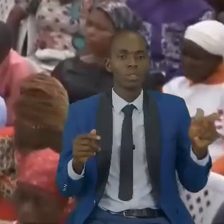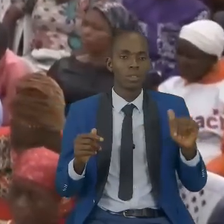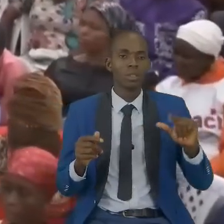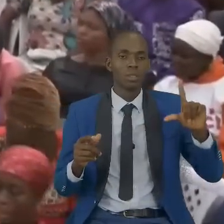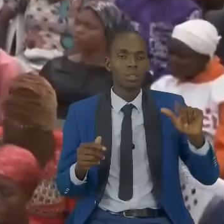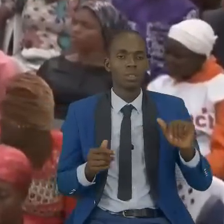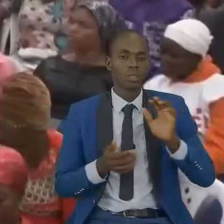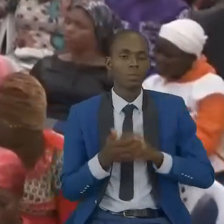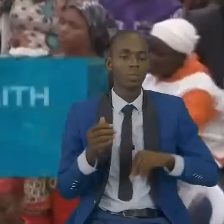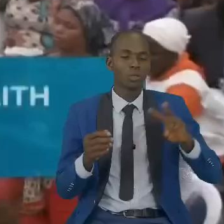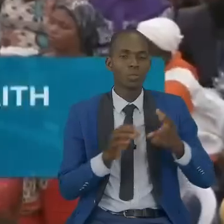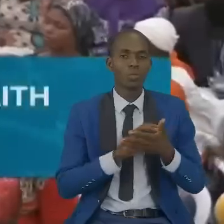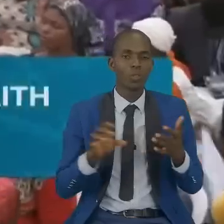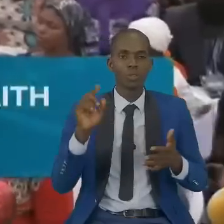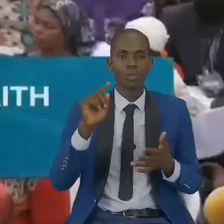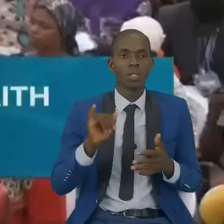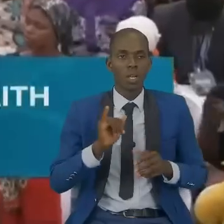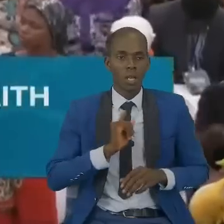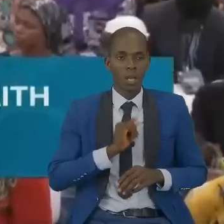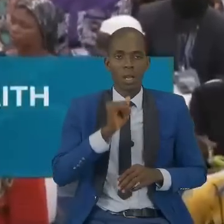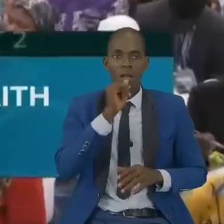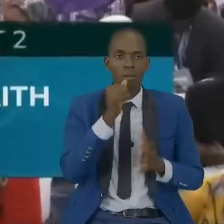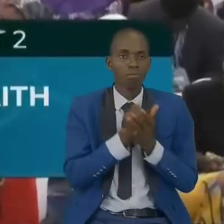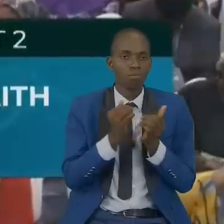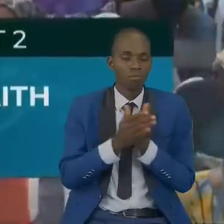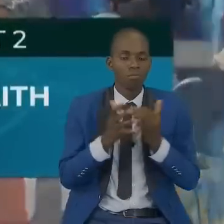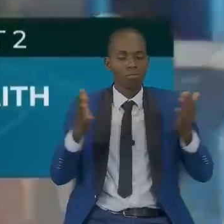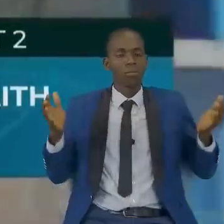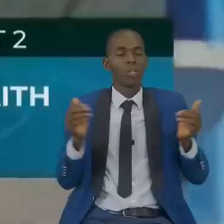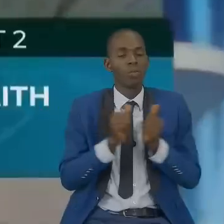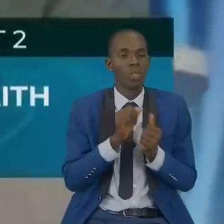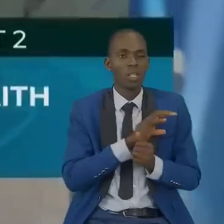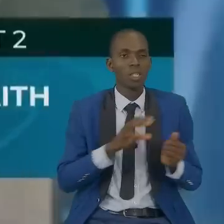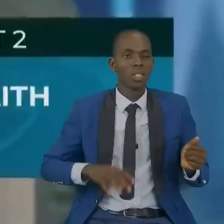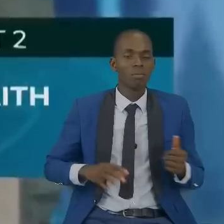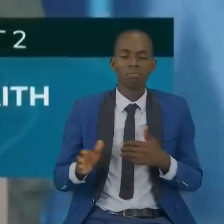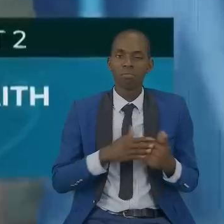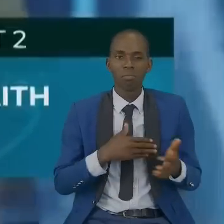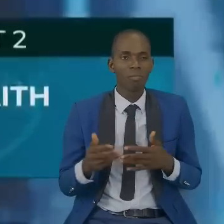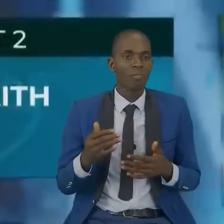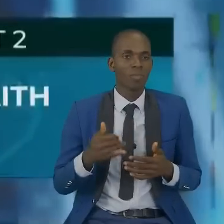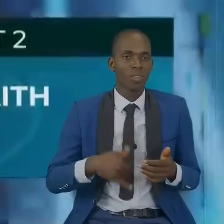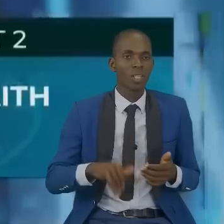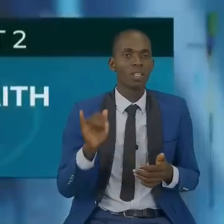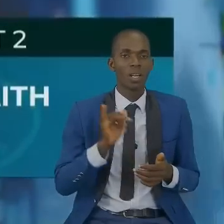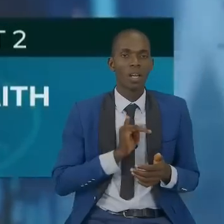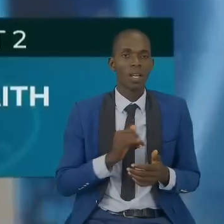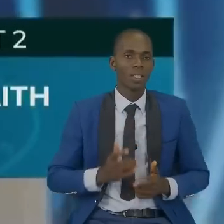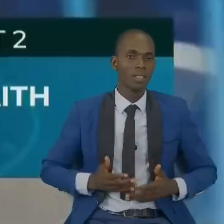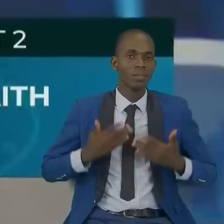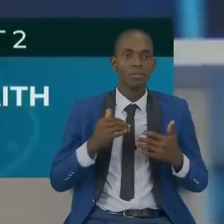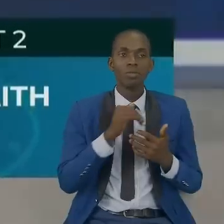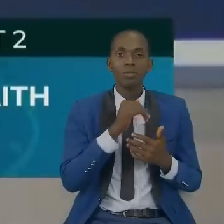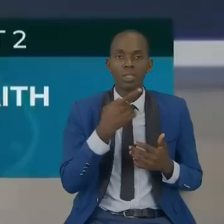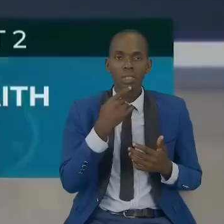verse 20, I am crucified with Christ. Nevertheless, I live. It says, I. You